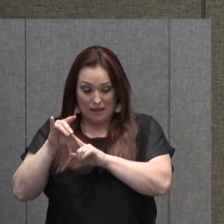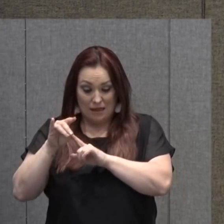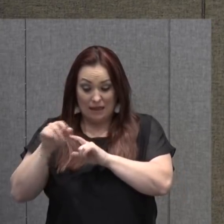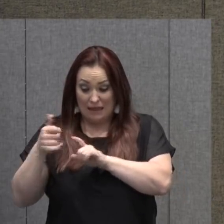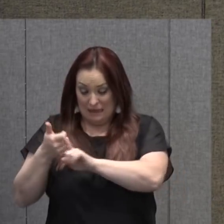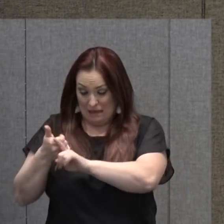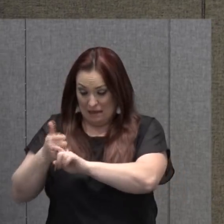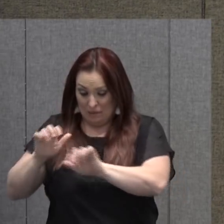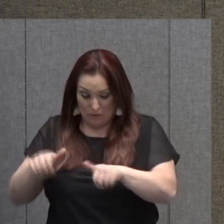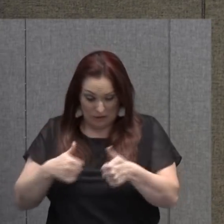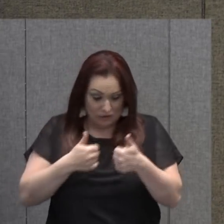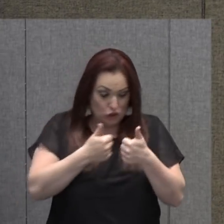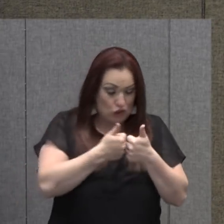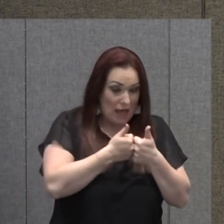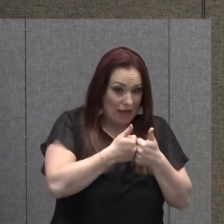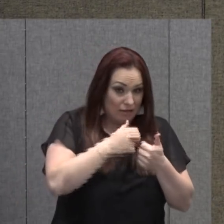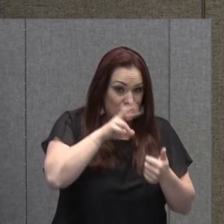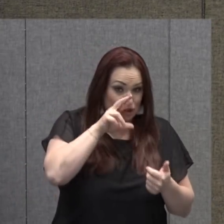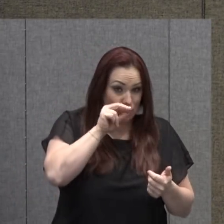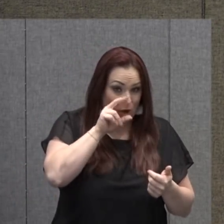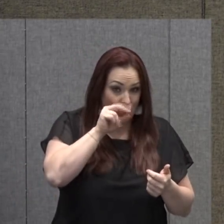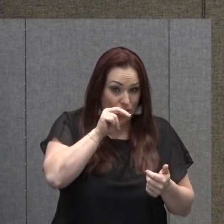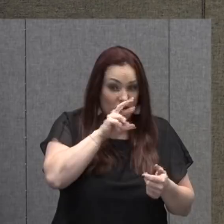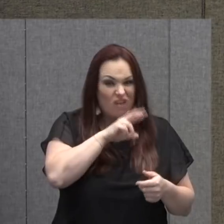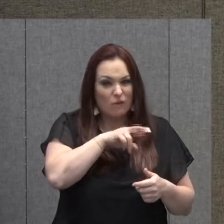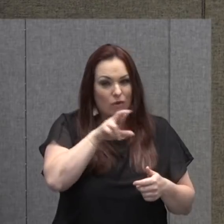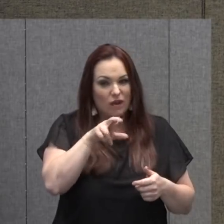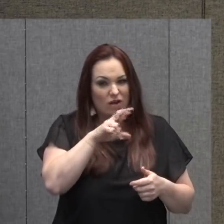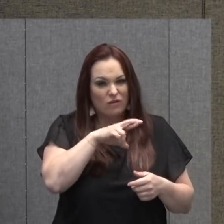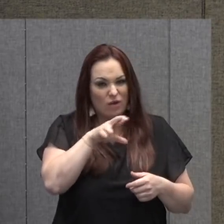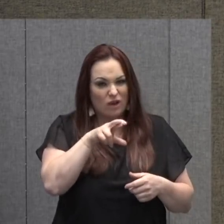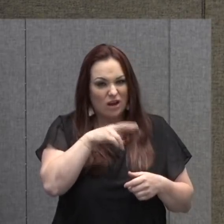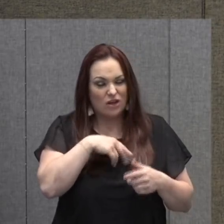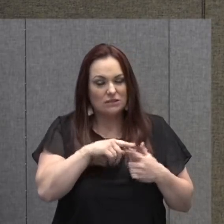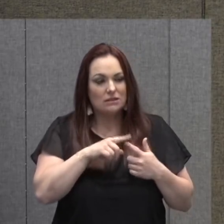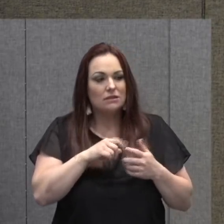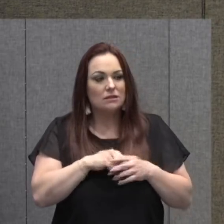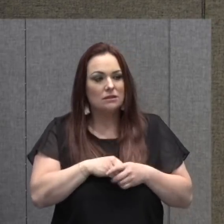challenges the, and I'm gonna put RR for Roadrunners,